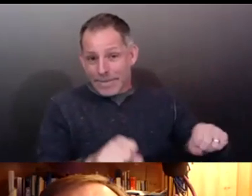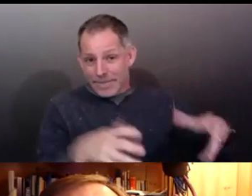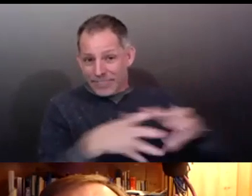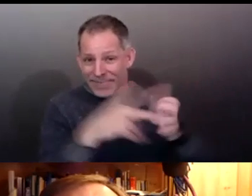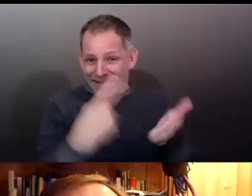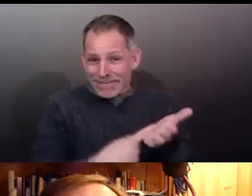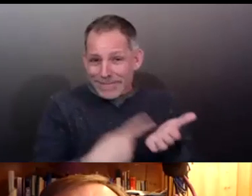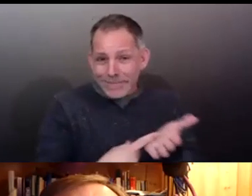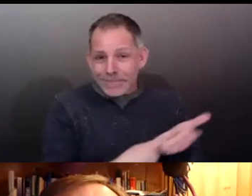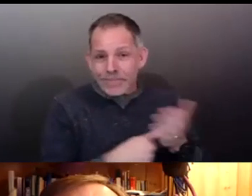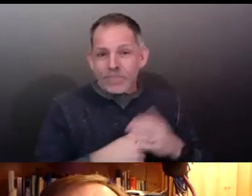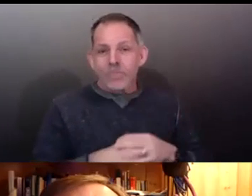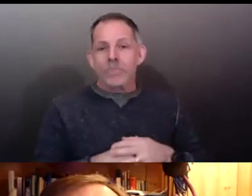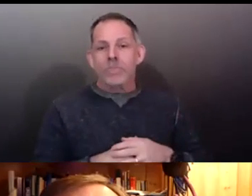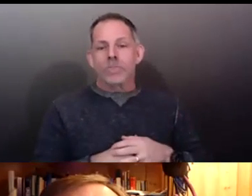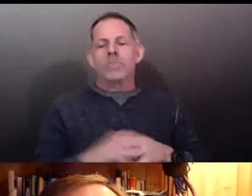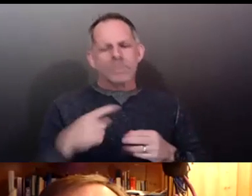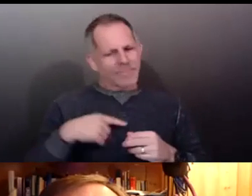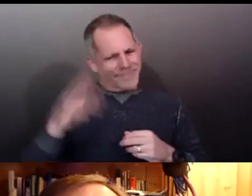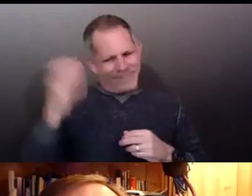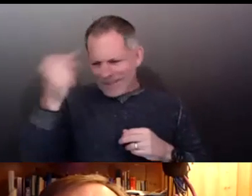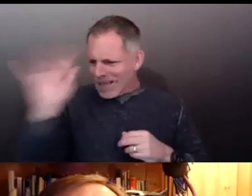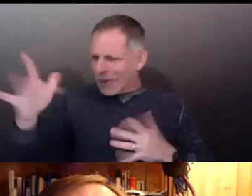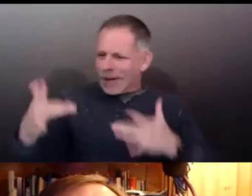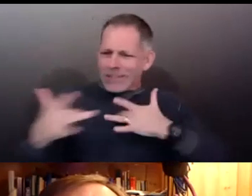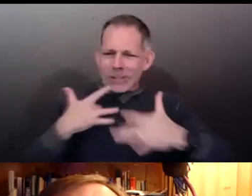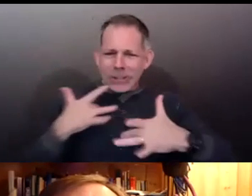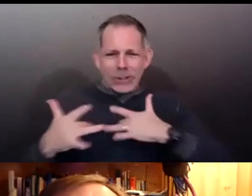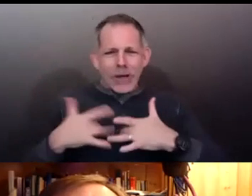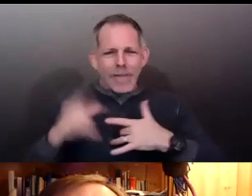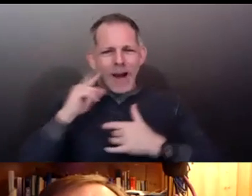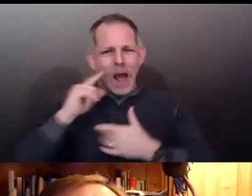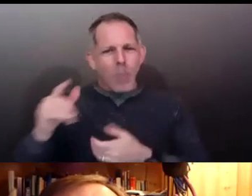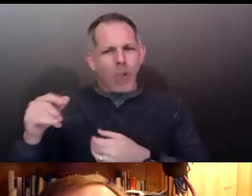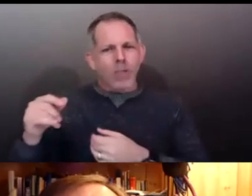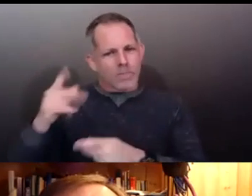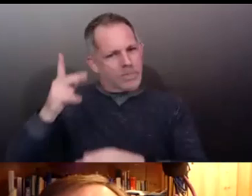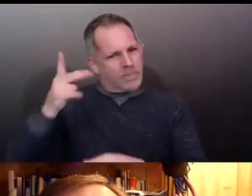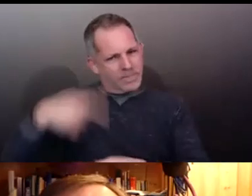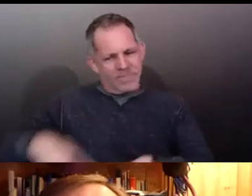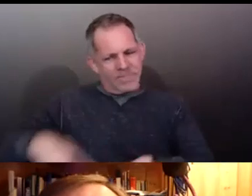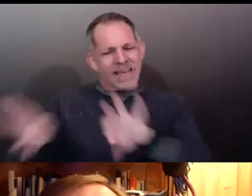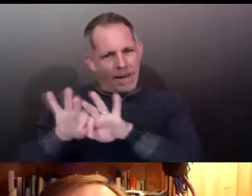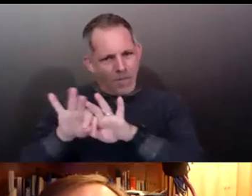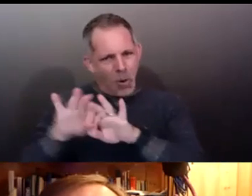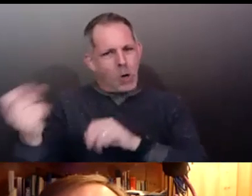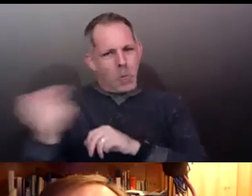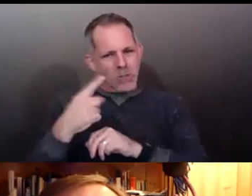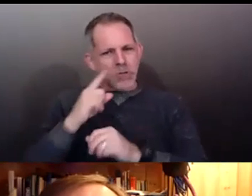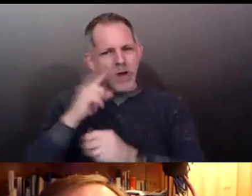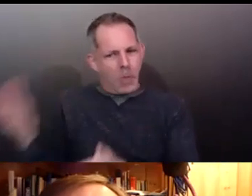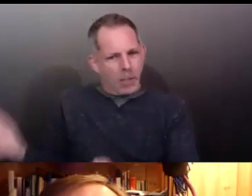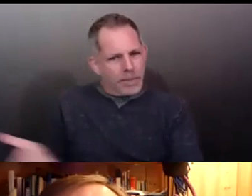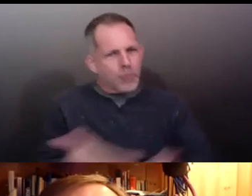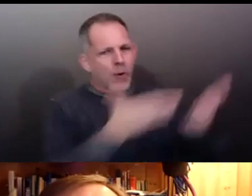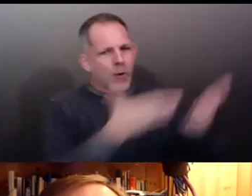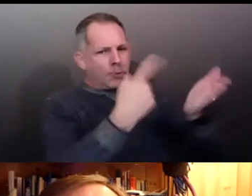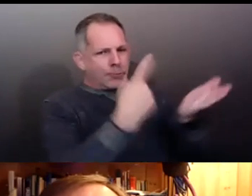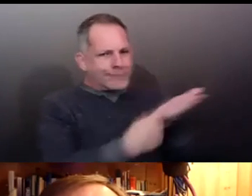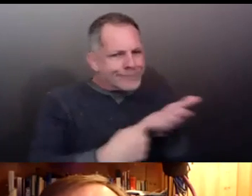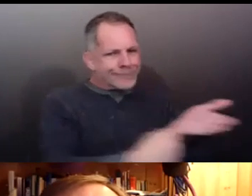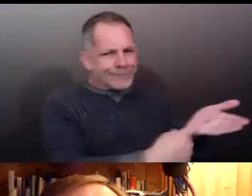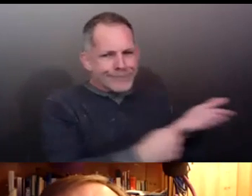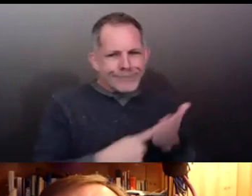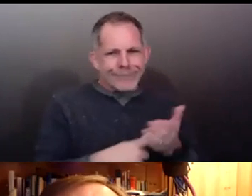Executive Summers, and I think we need to address it, whether it's modification or of what we're doing. I just don't have